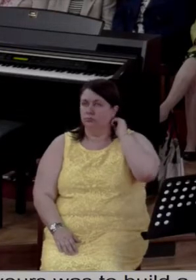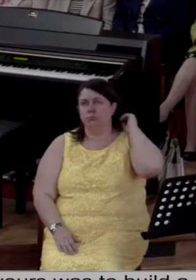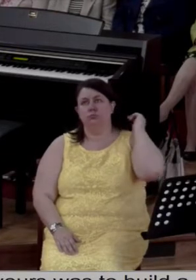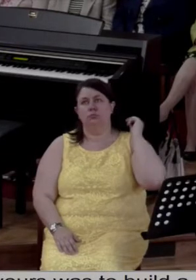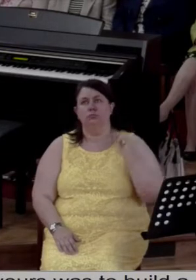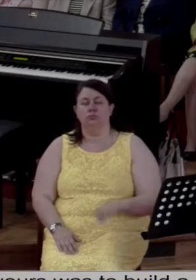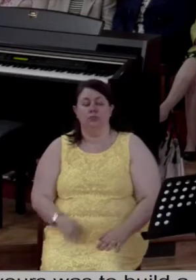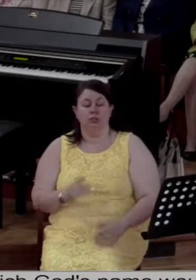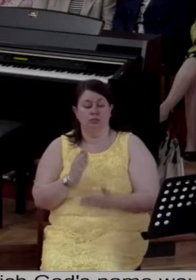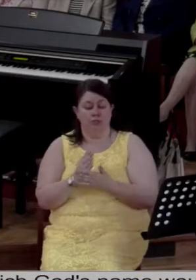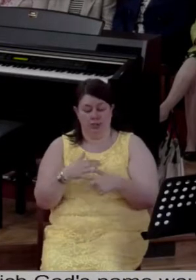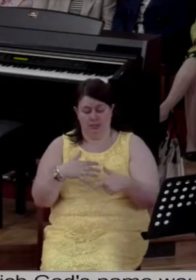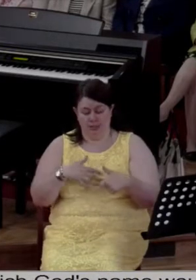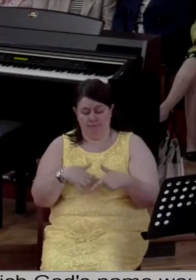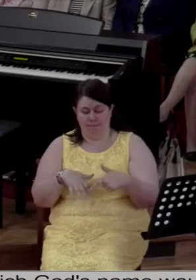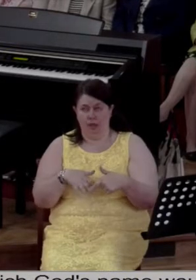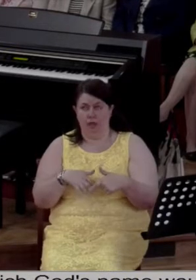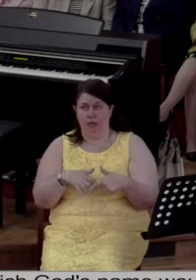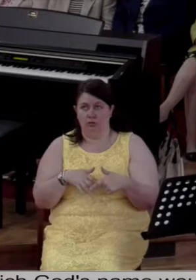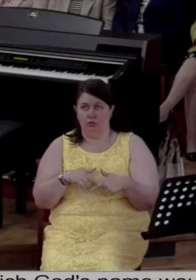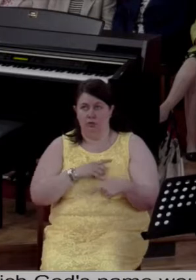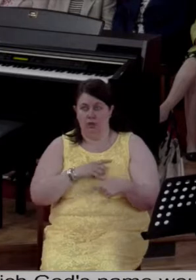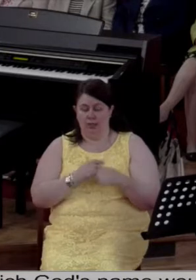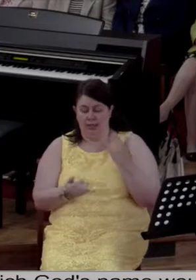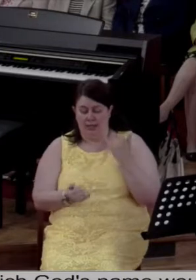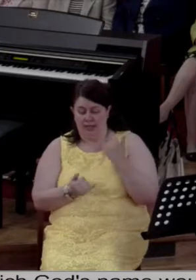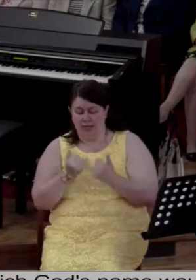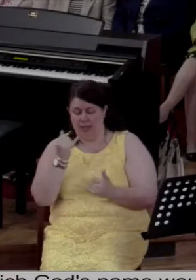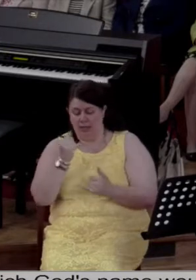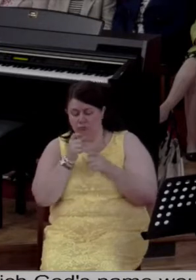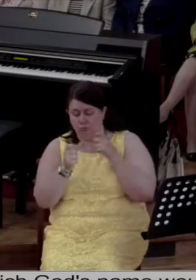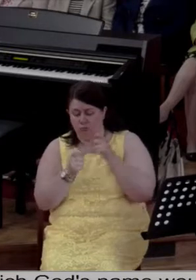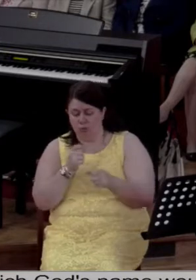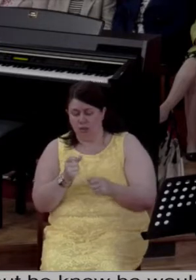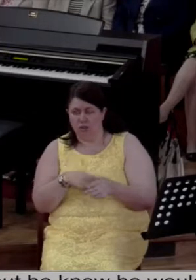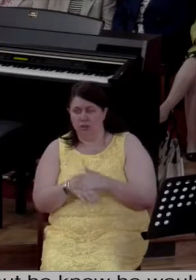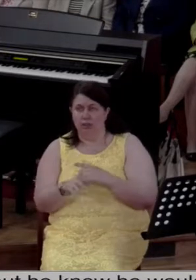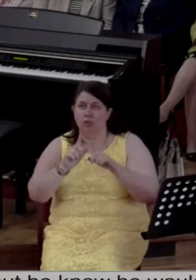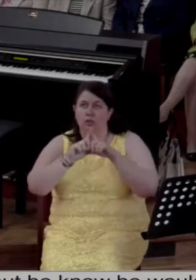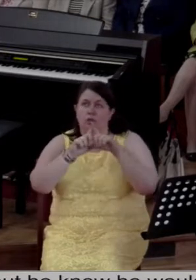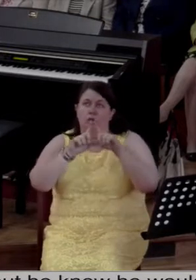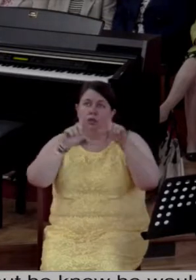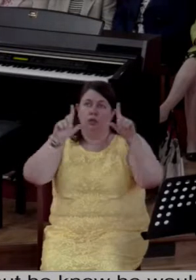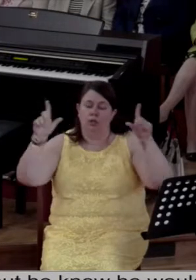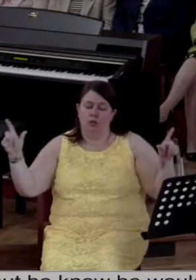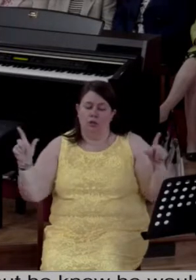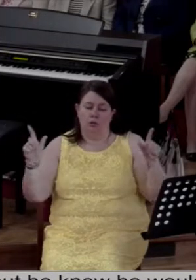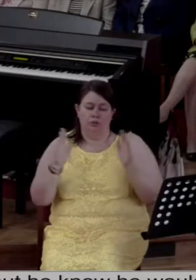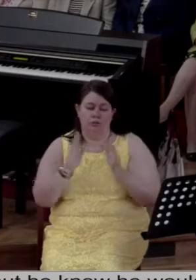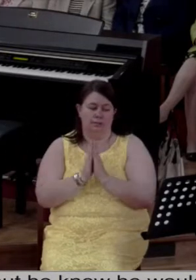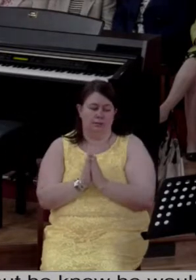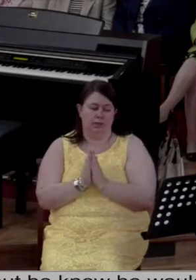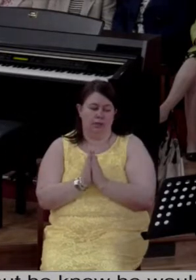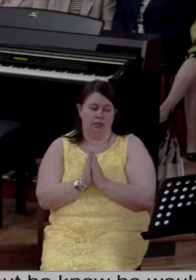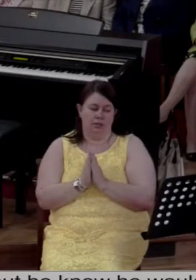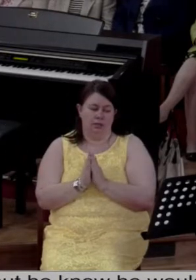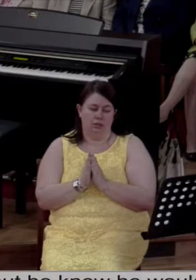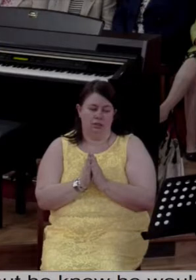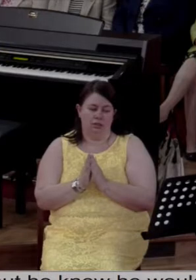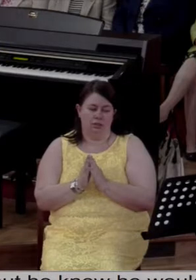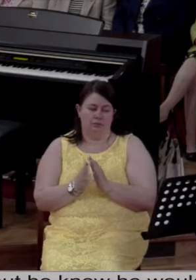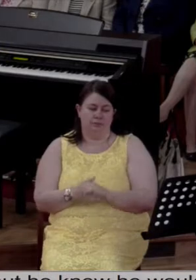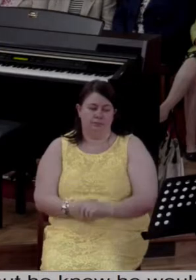comes from in the prayer that we pray, that we call the Lord's Prayer. It comes straight out of the Old